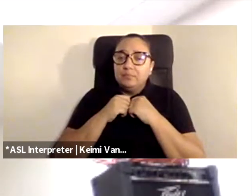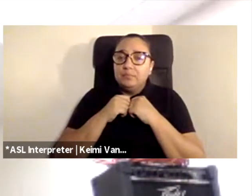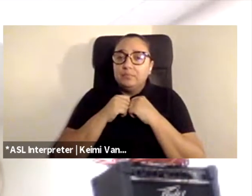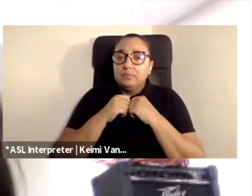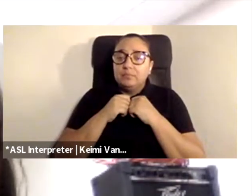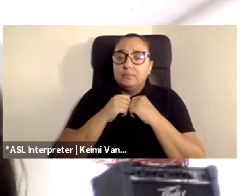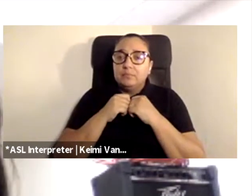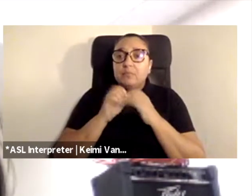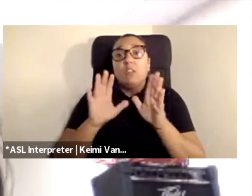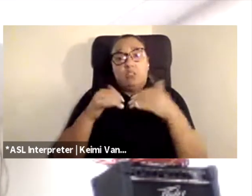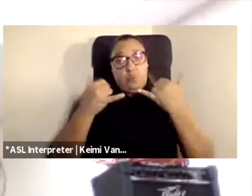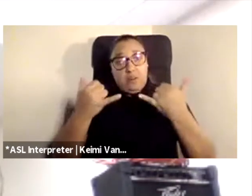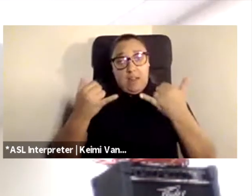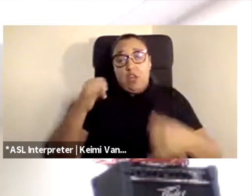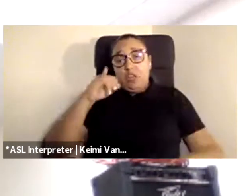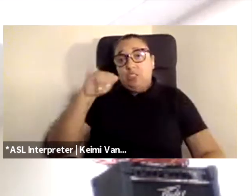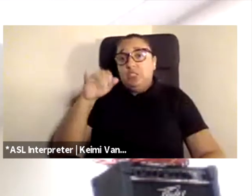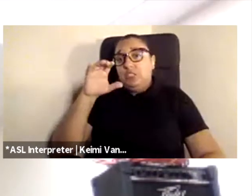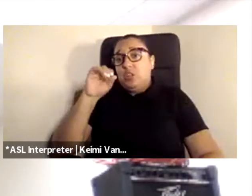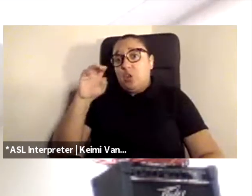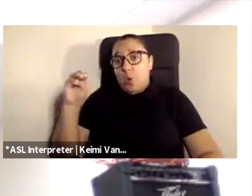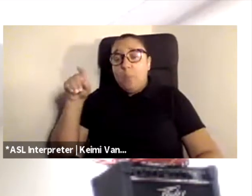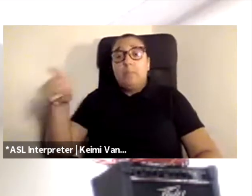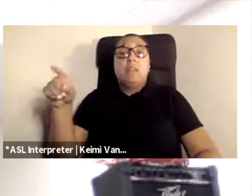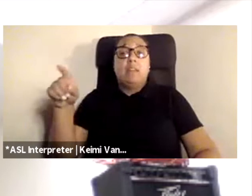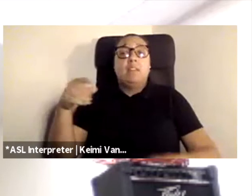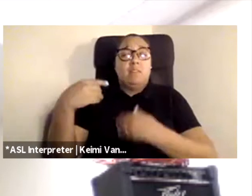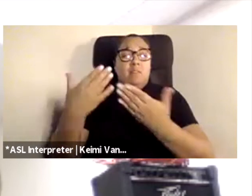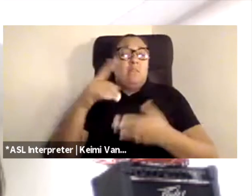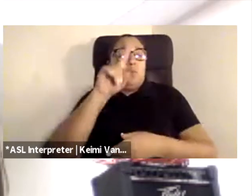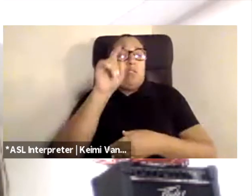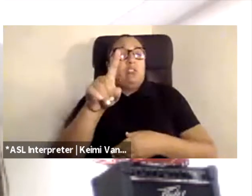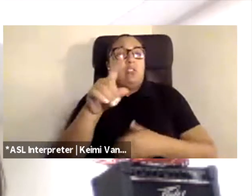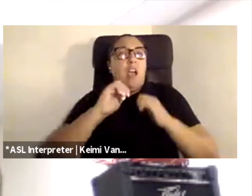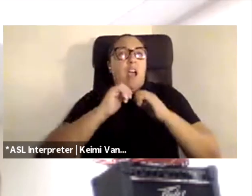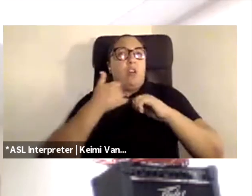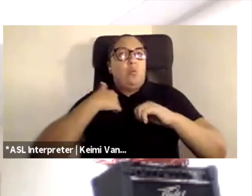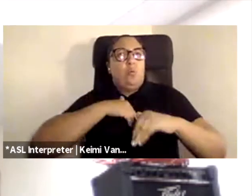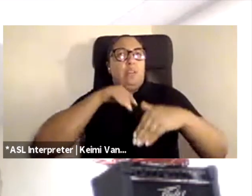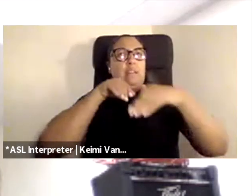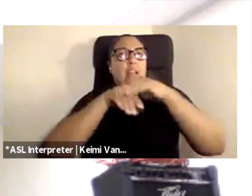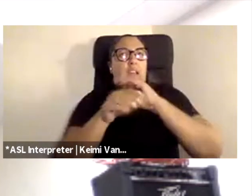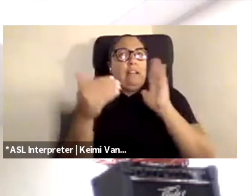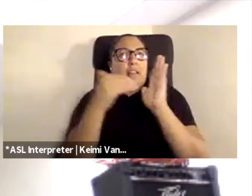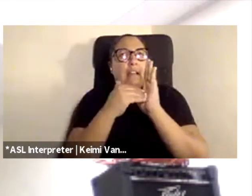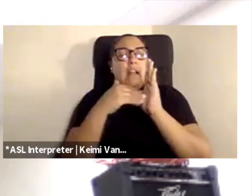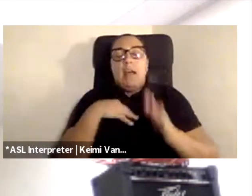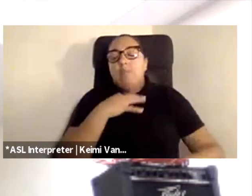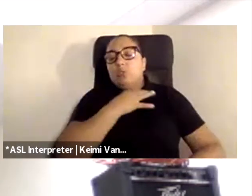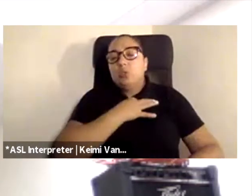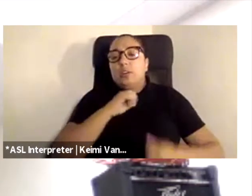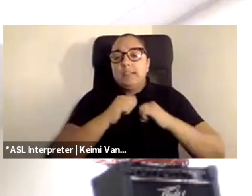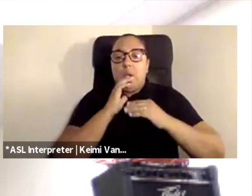as JCOM posits this question to us as to how we re-enter, I'm curious as to how we can lead with consent for